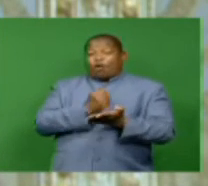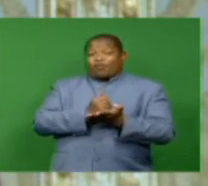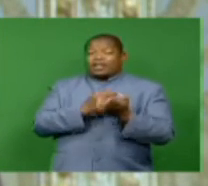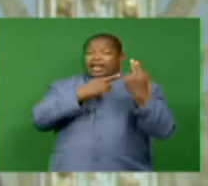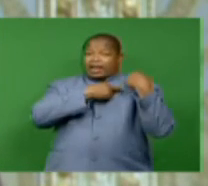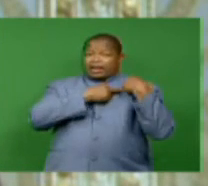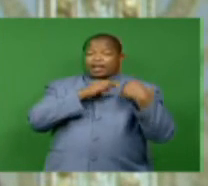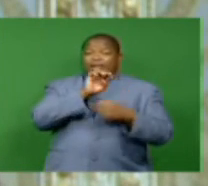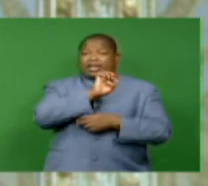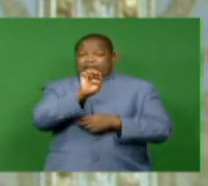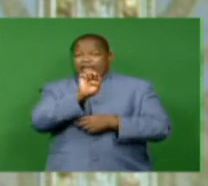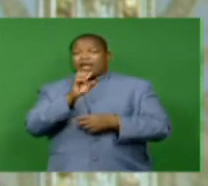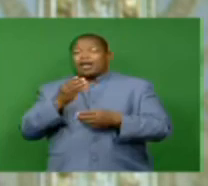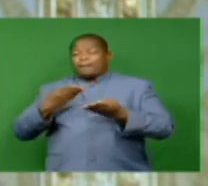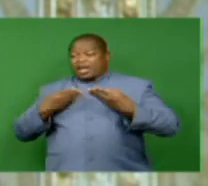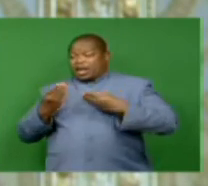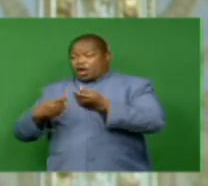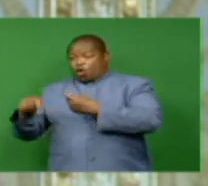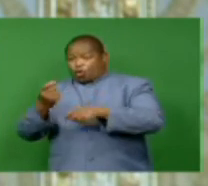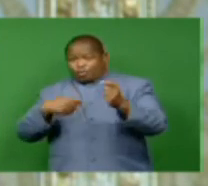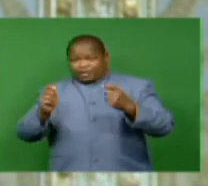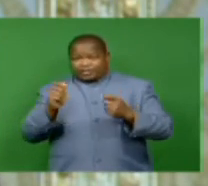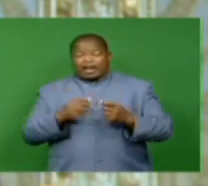first one that is being launched.